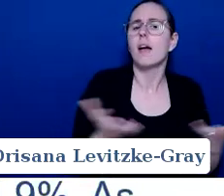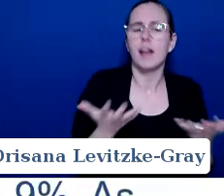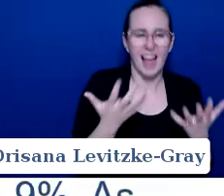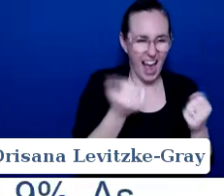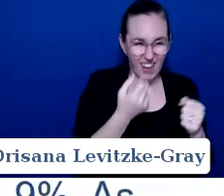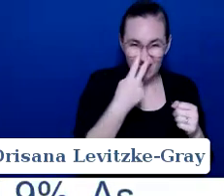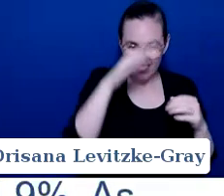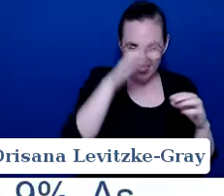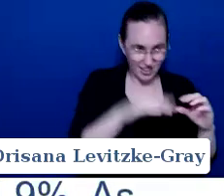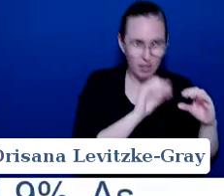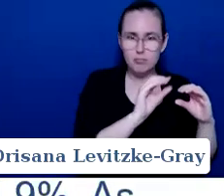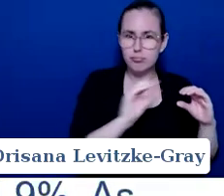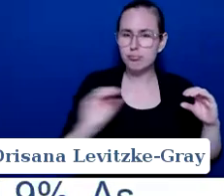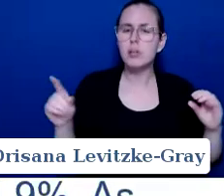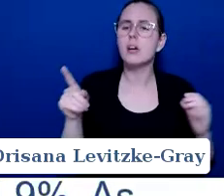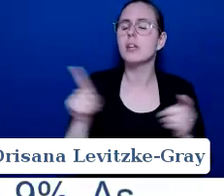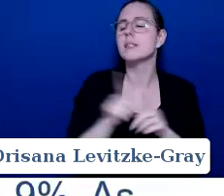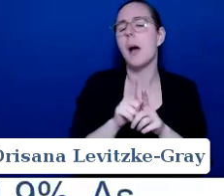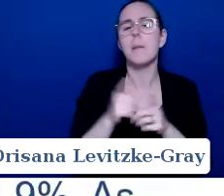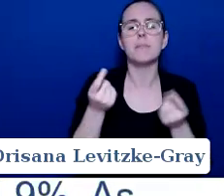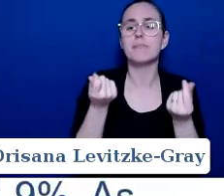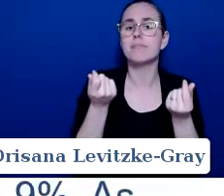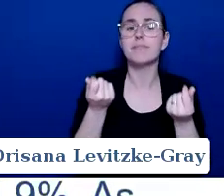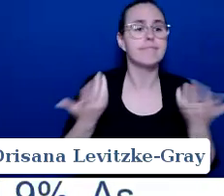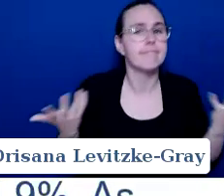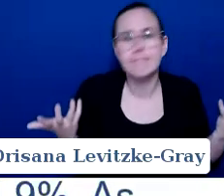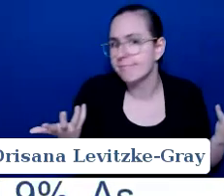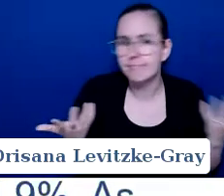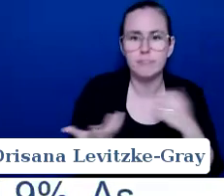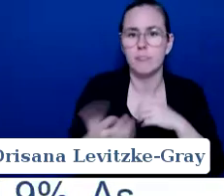around 86% of this person are